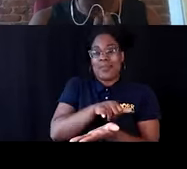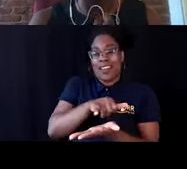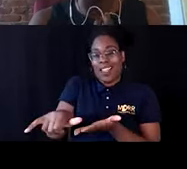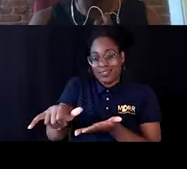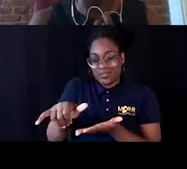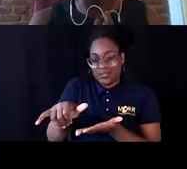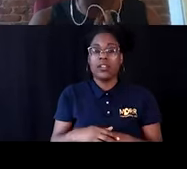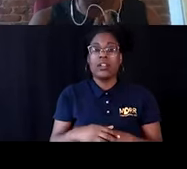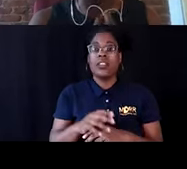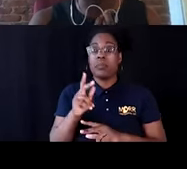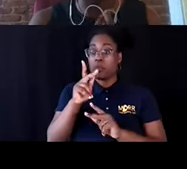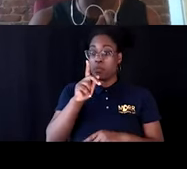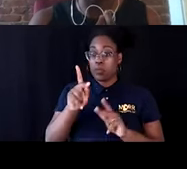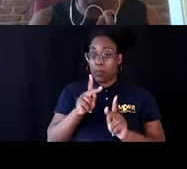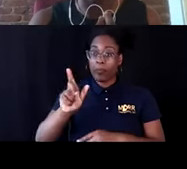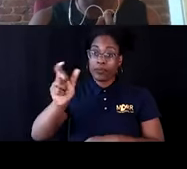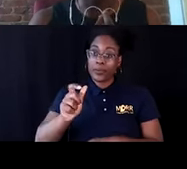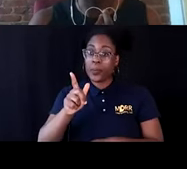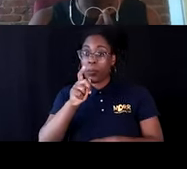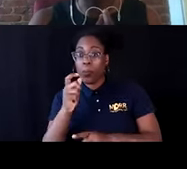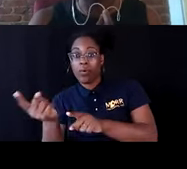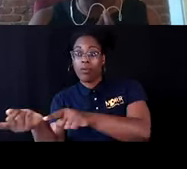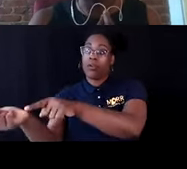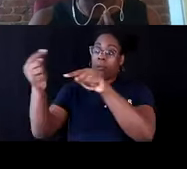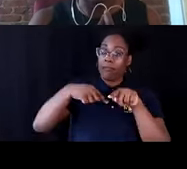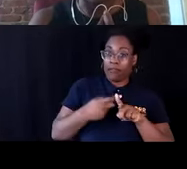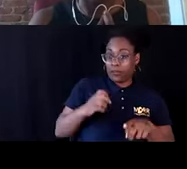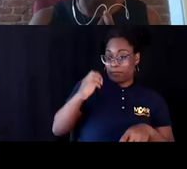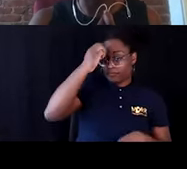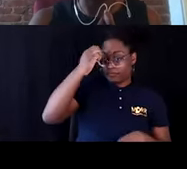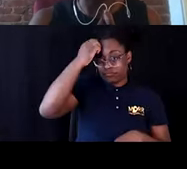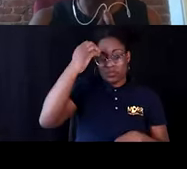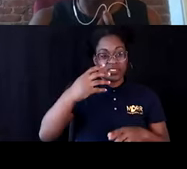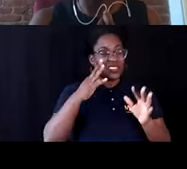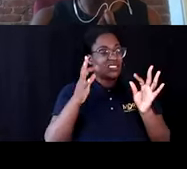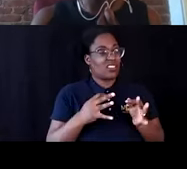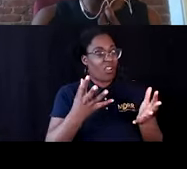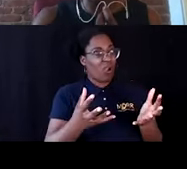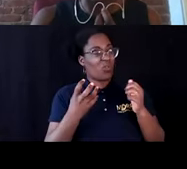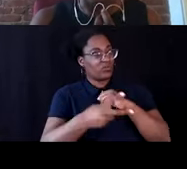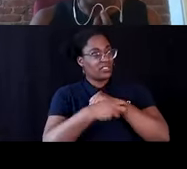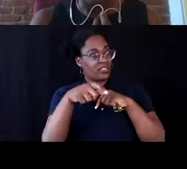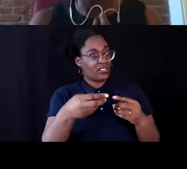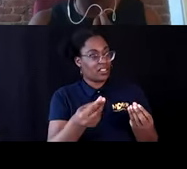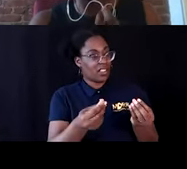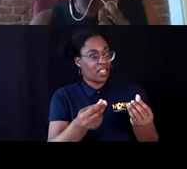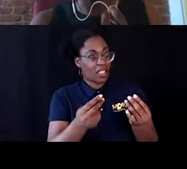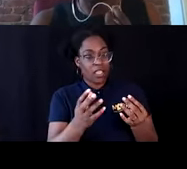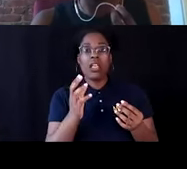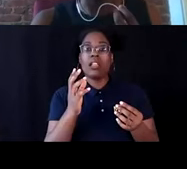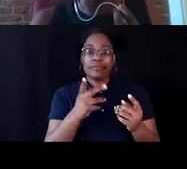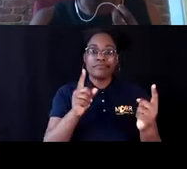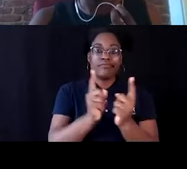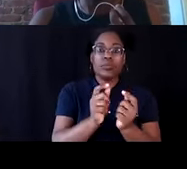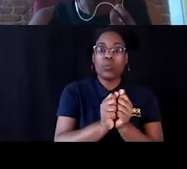Lenape people or to get land from them. One of the ways that they did that was by treachery, if I'm to